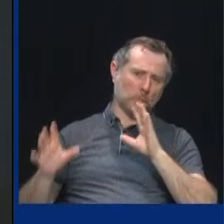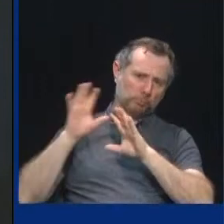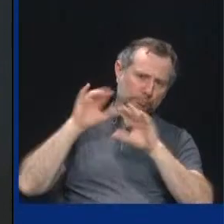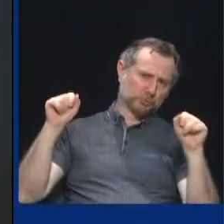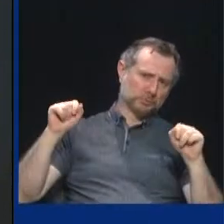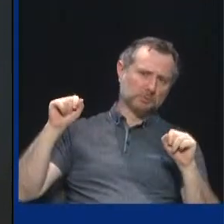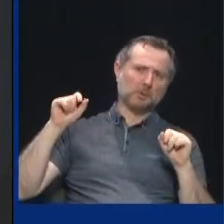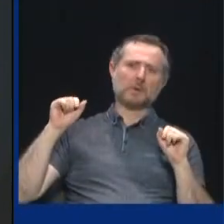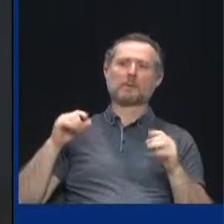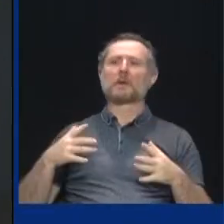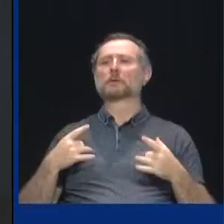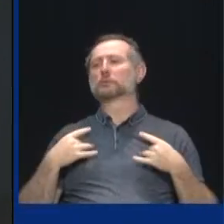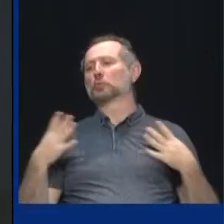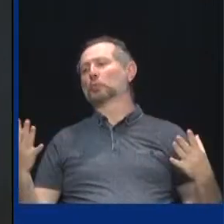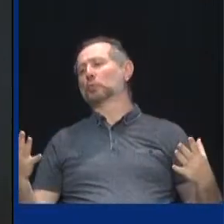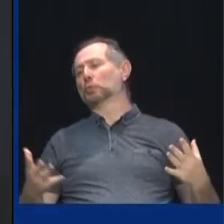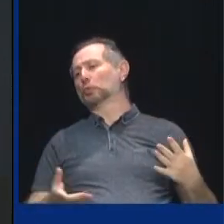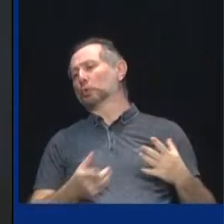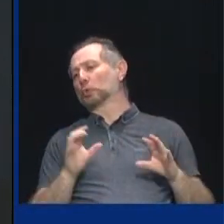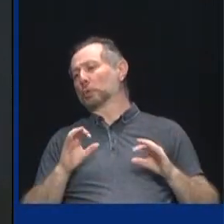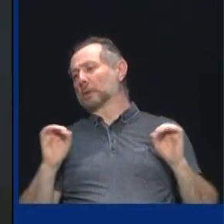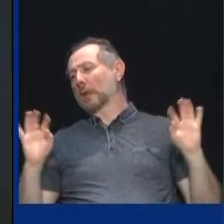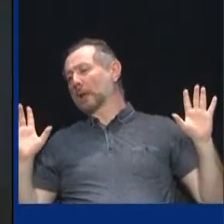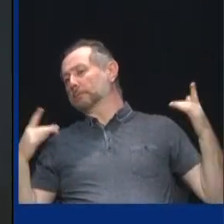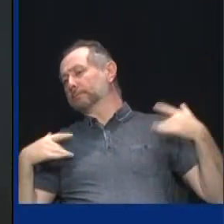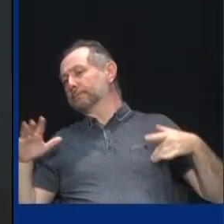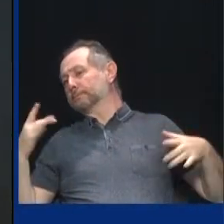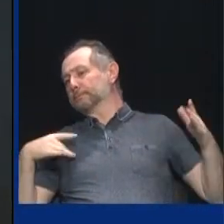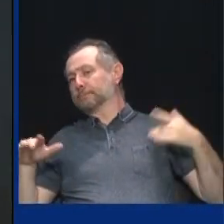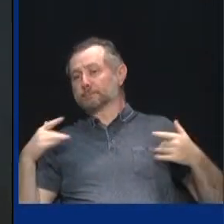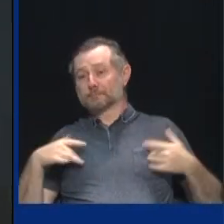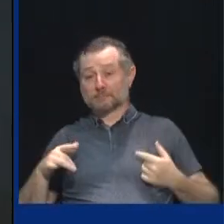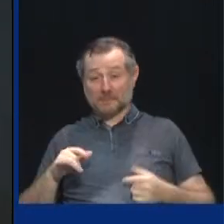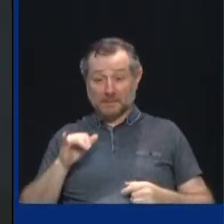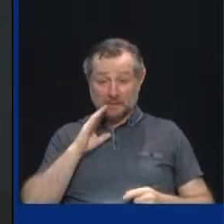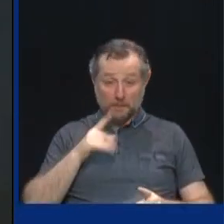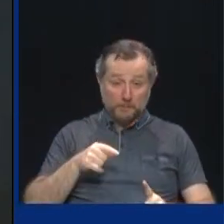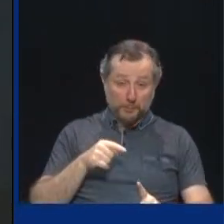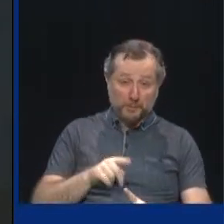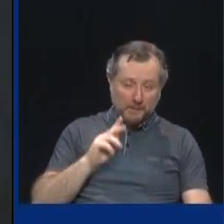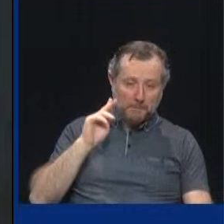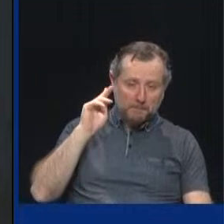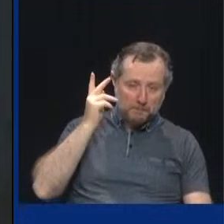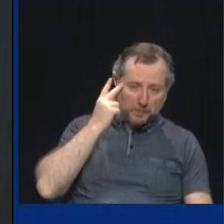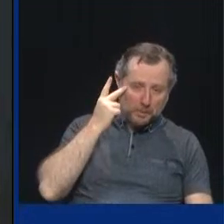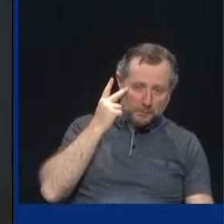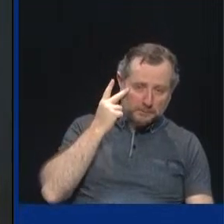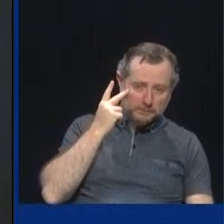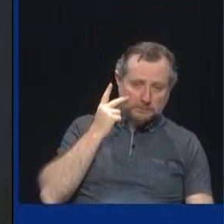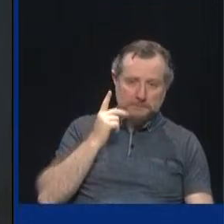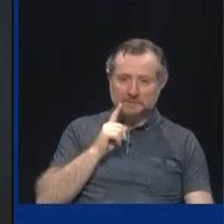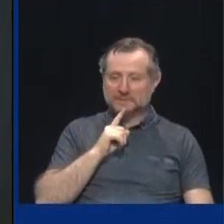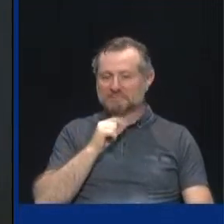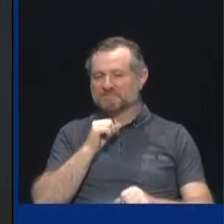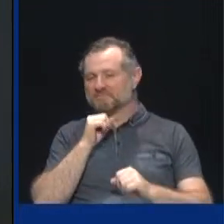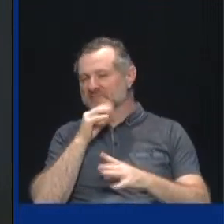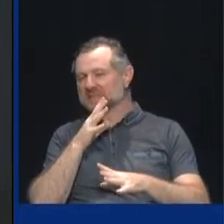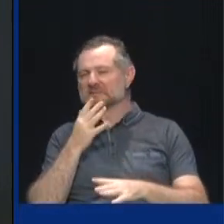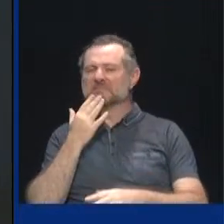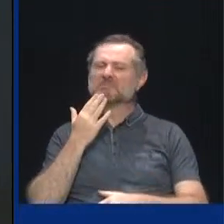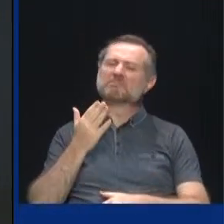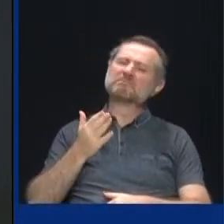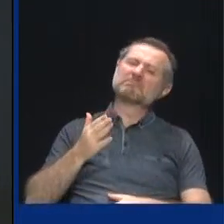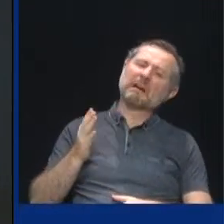anything. But this kind of toxic politics is bad. First of